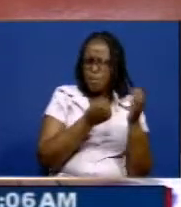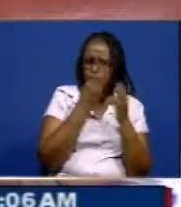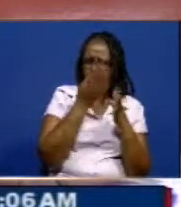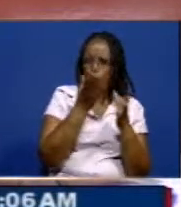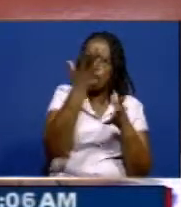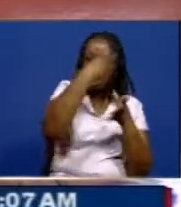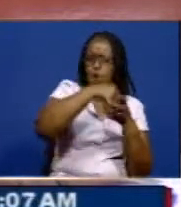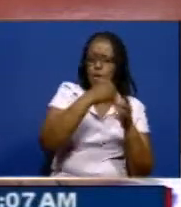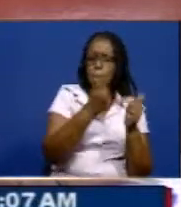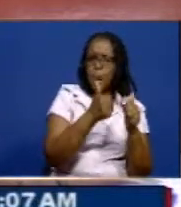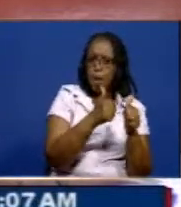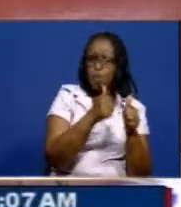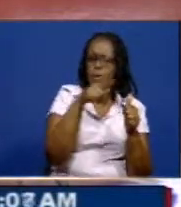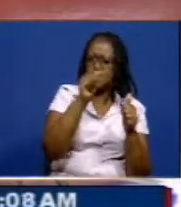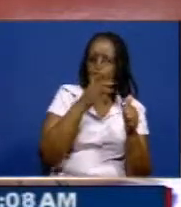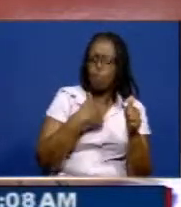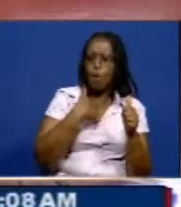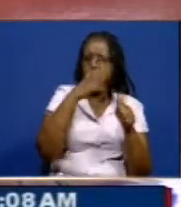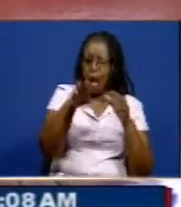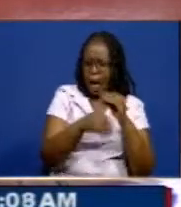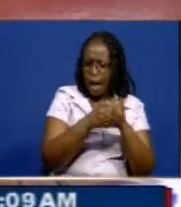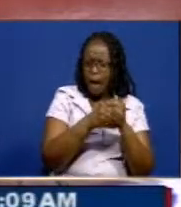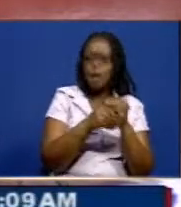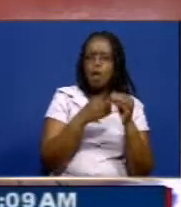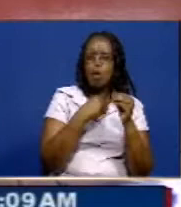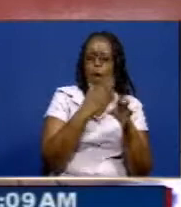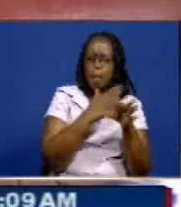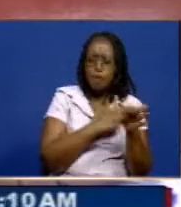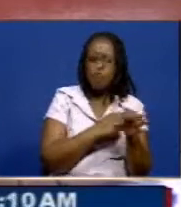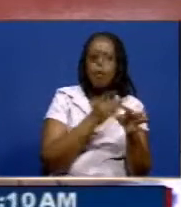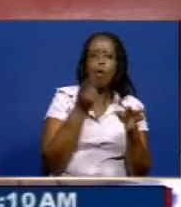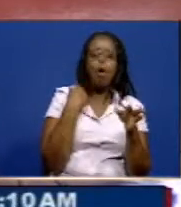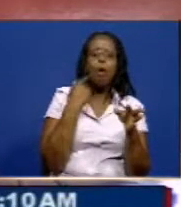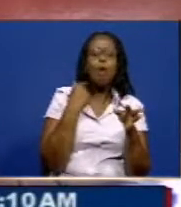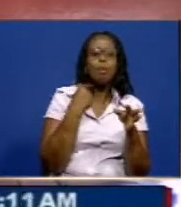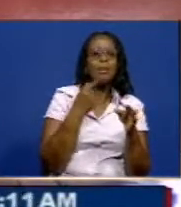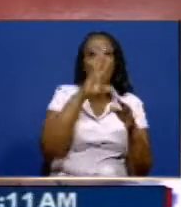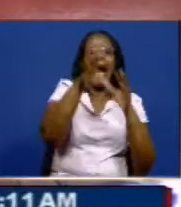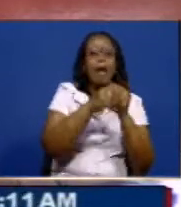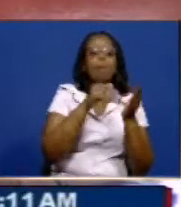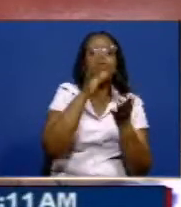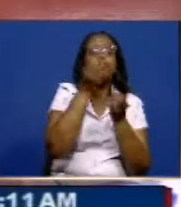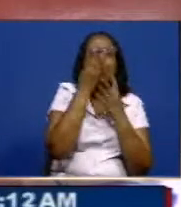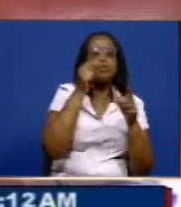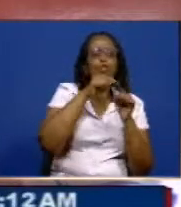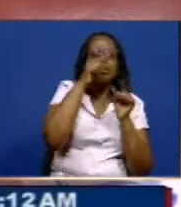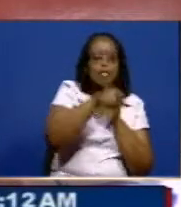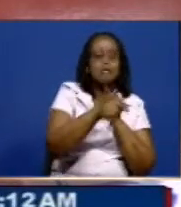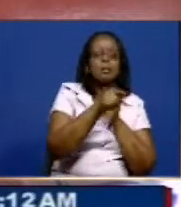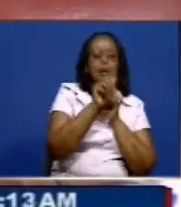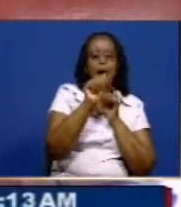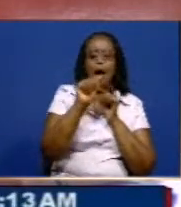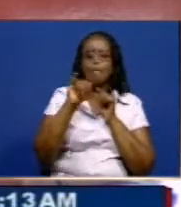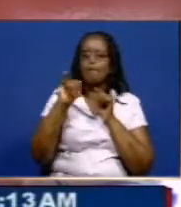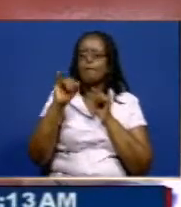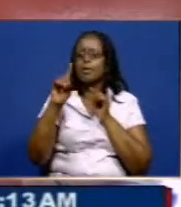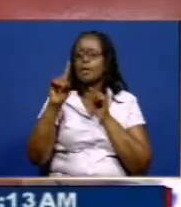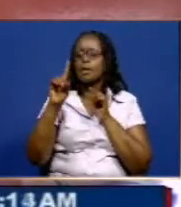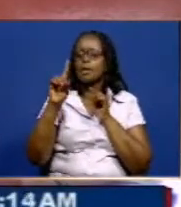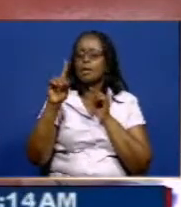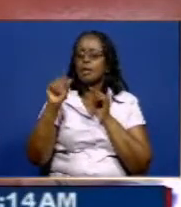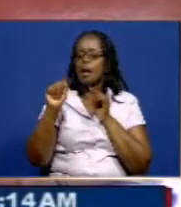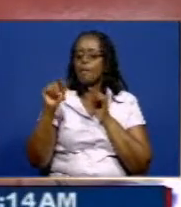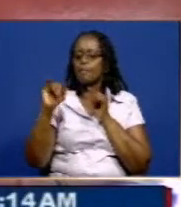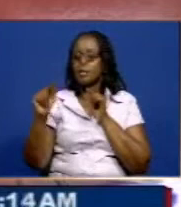he seeks to add or improve or augment an existing affidavit. Okay. The point I make, Chairman, is that we have a